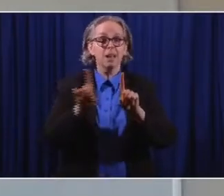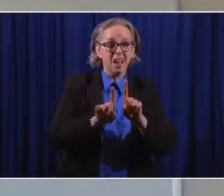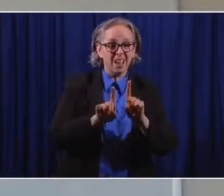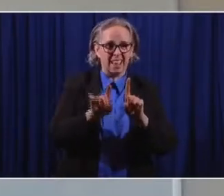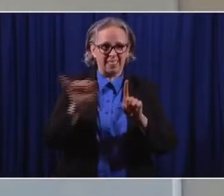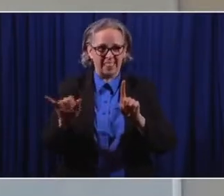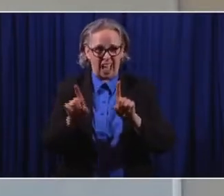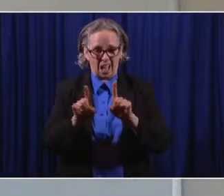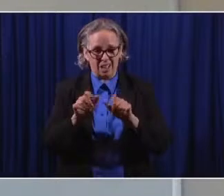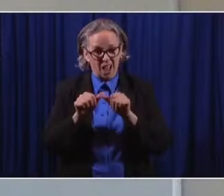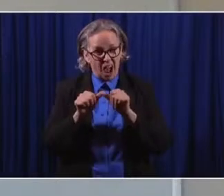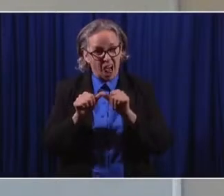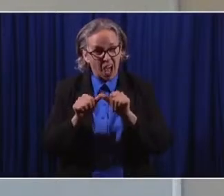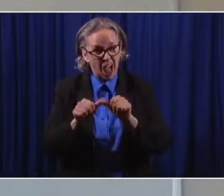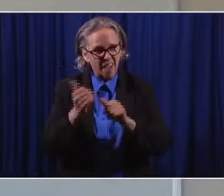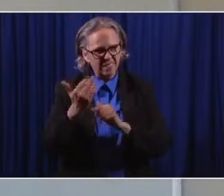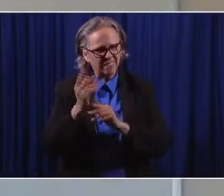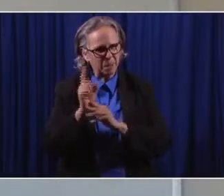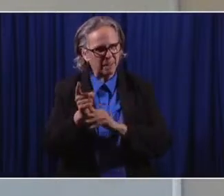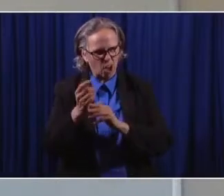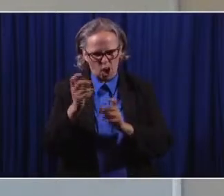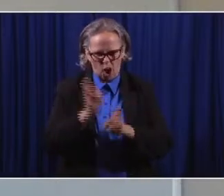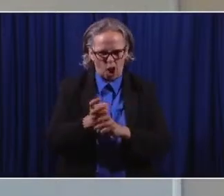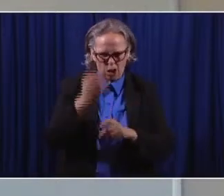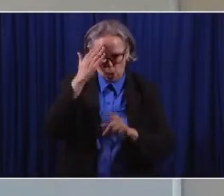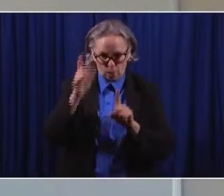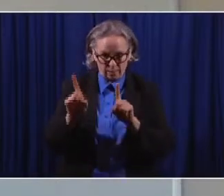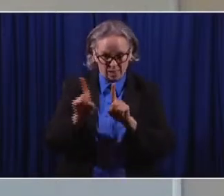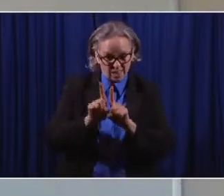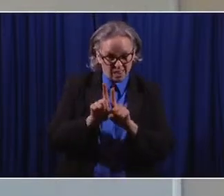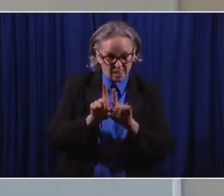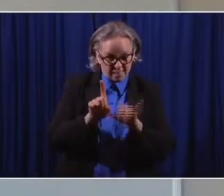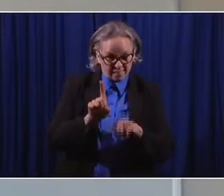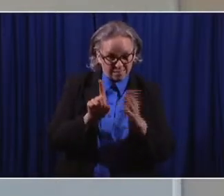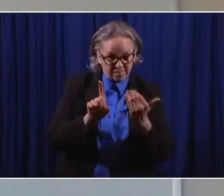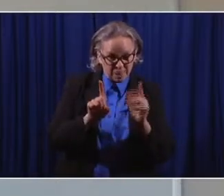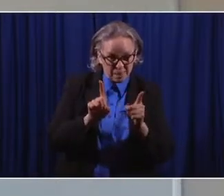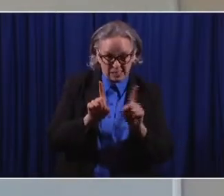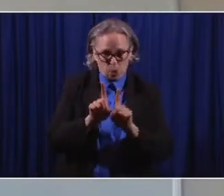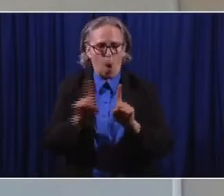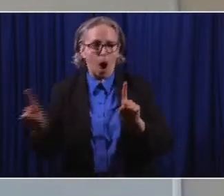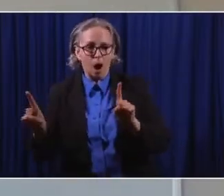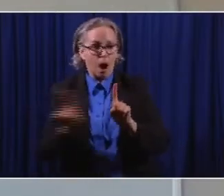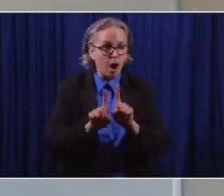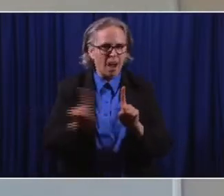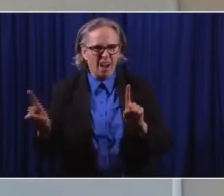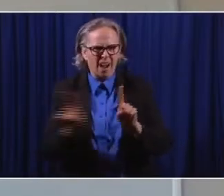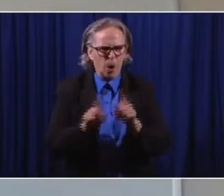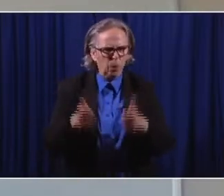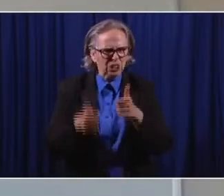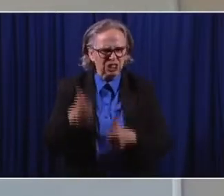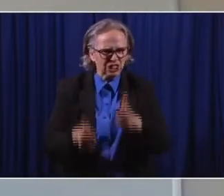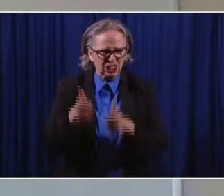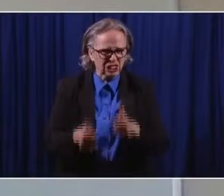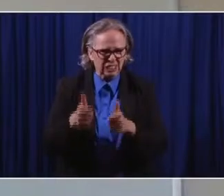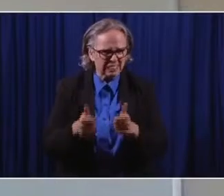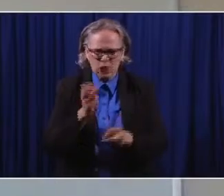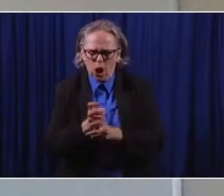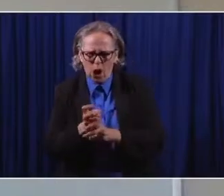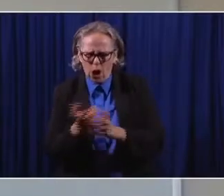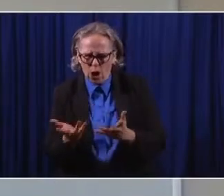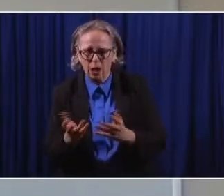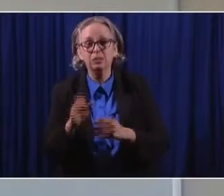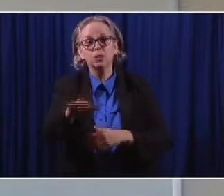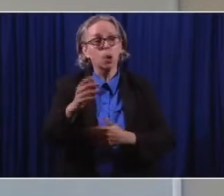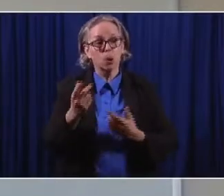feet? So again, it's all about those details. And you know, what we find is those that spent the day together and try to keep their distance and